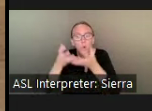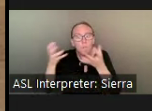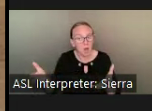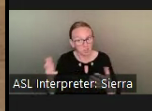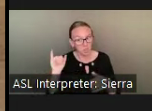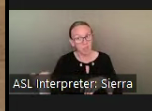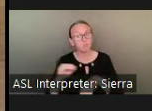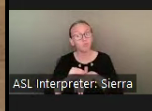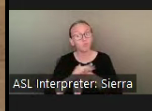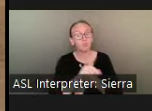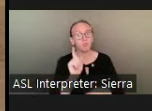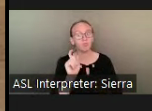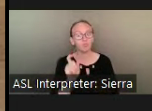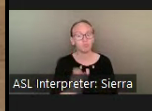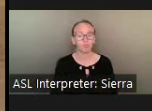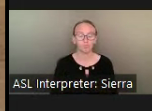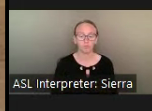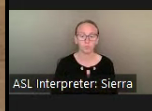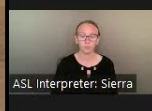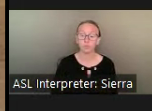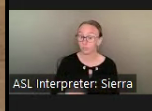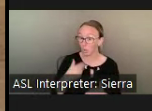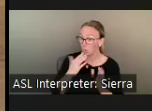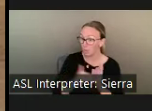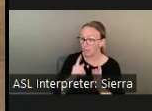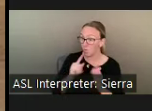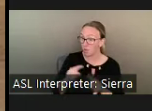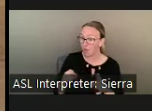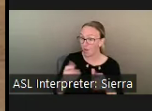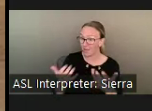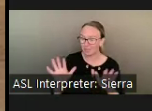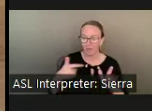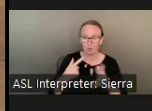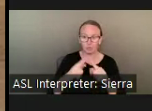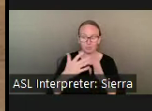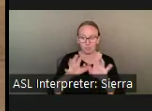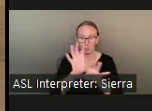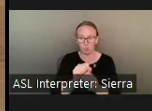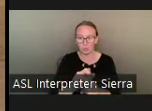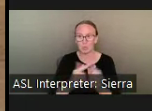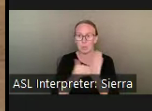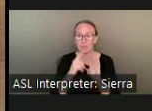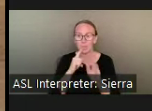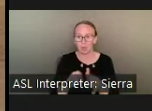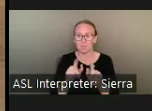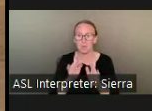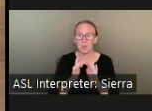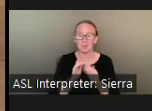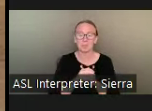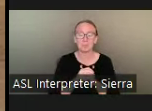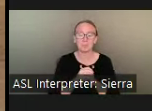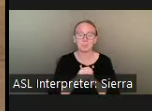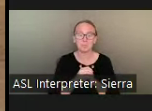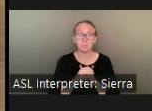that? So what did so I have to, okay, I'm gonna get used to this, bear with mine. So, what did I think